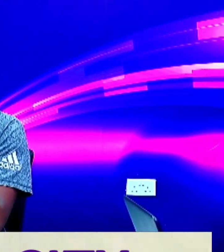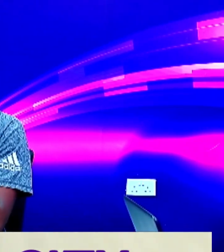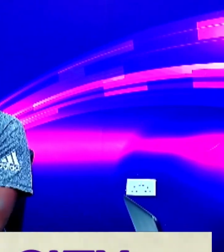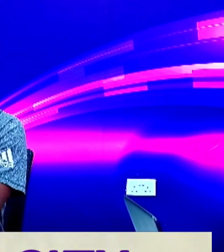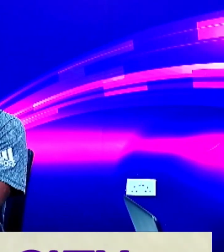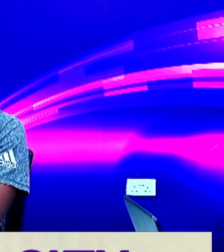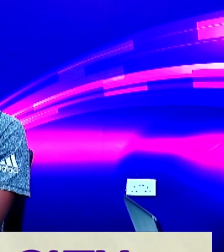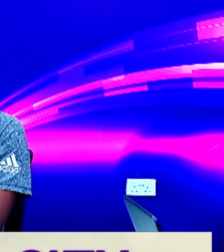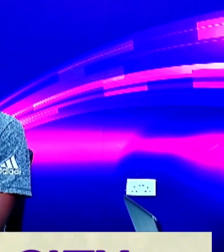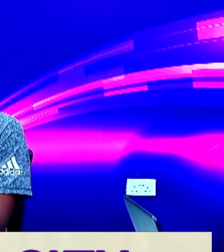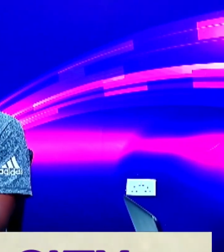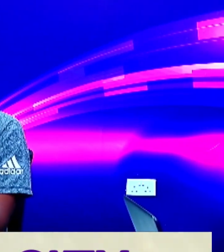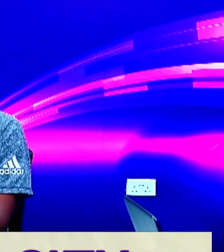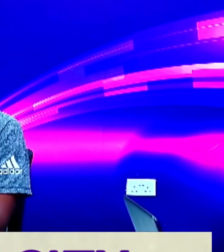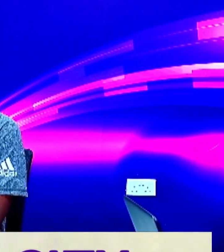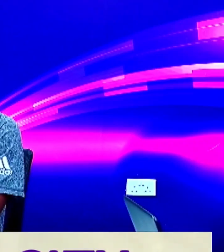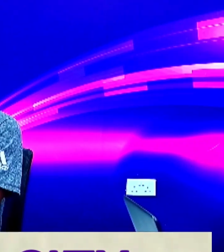the World Cup, they won